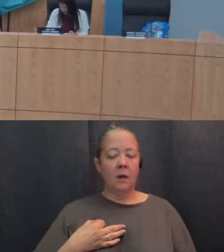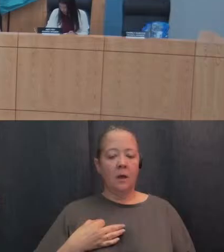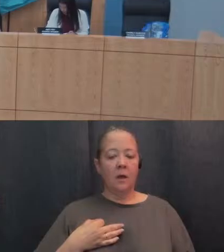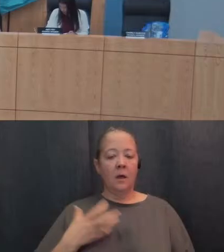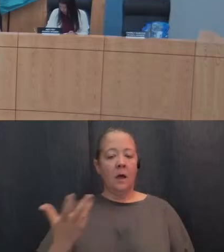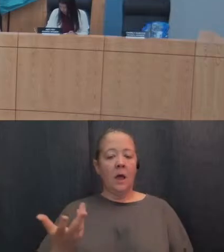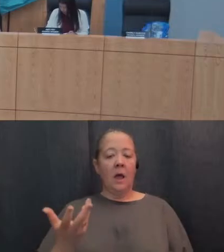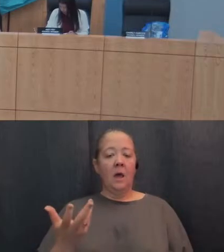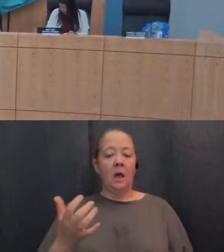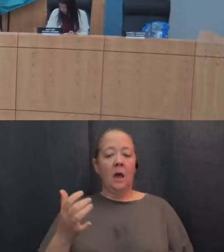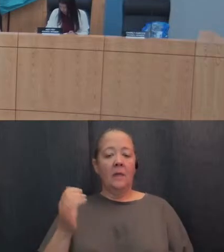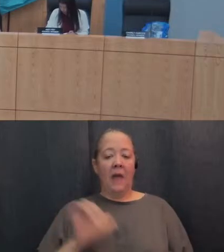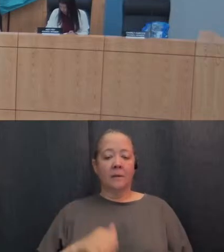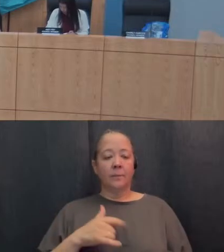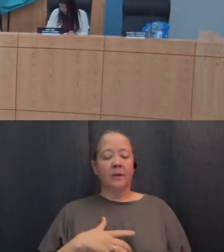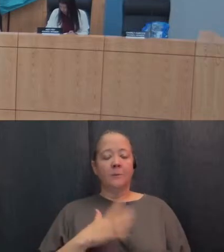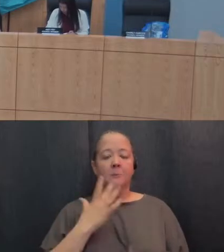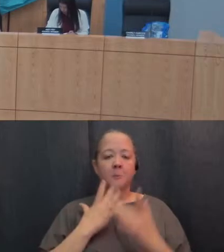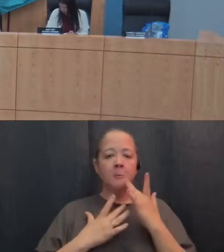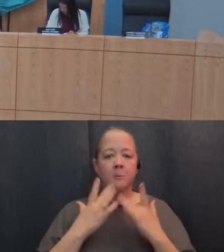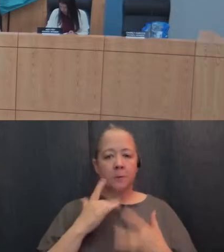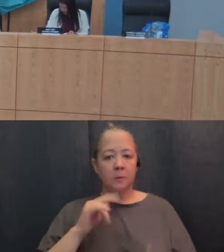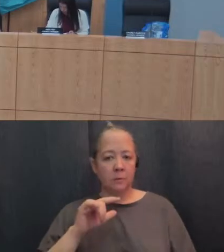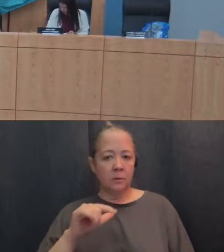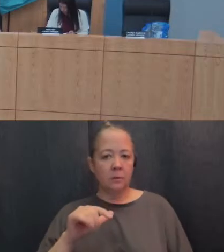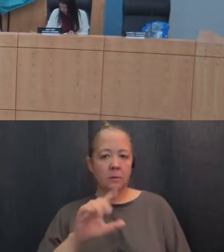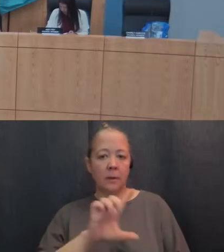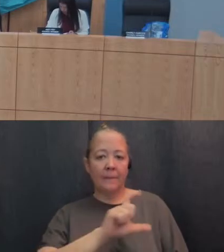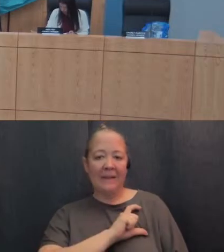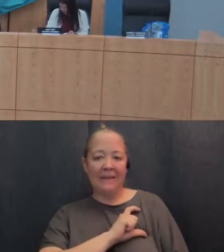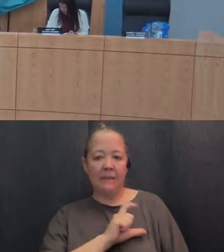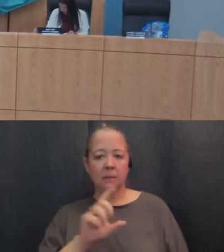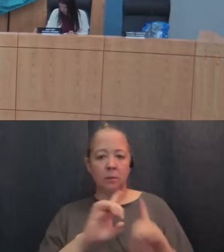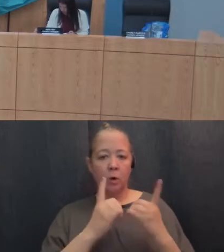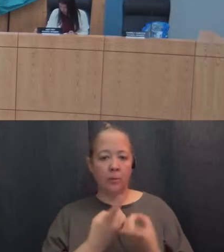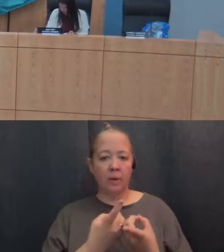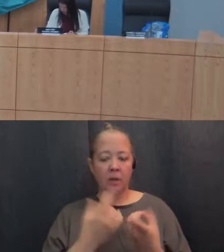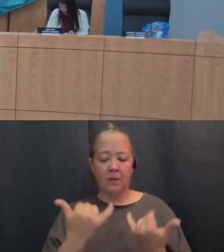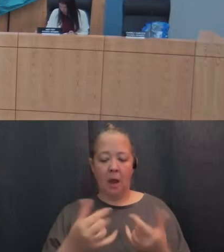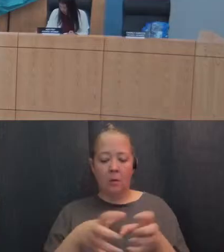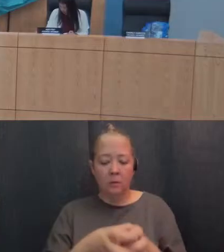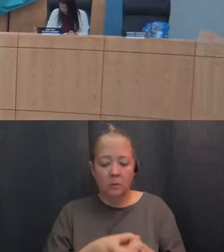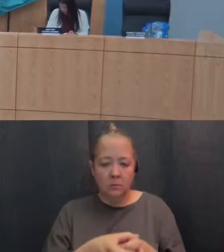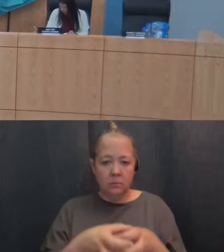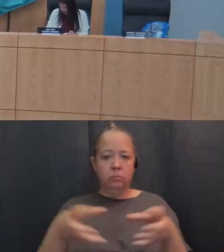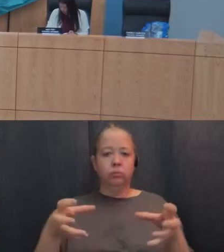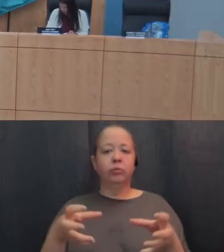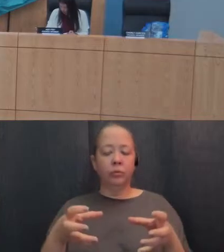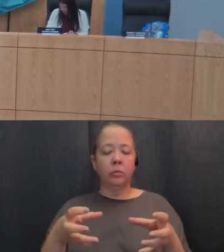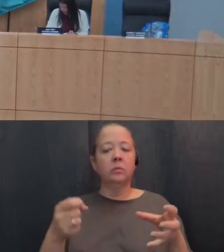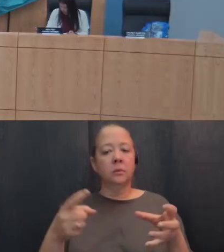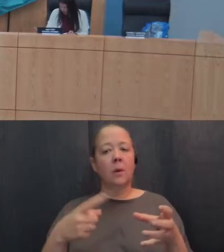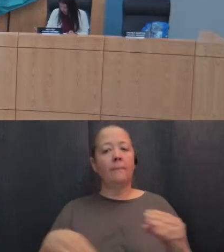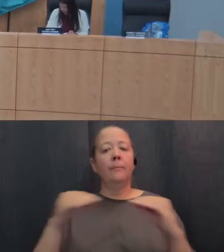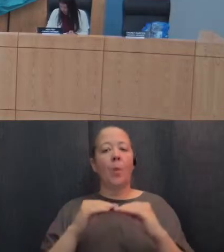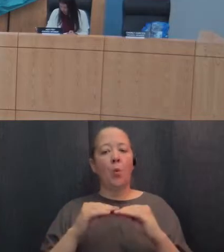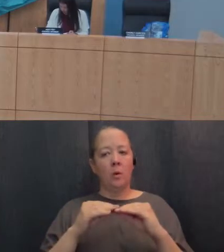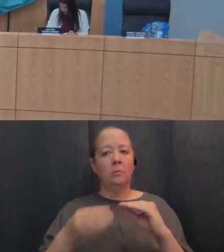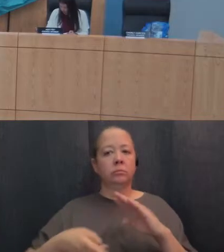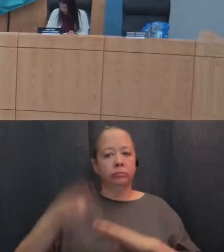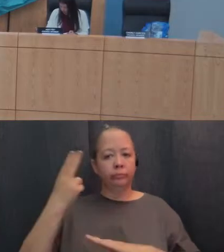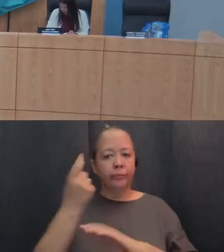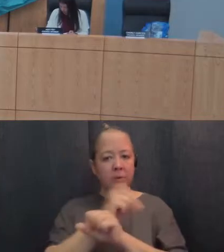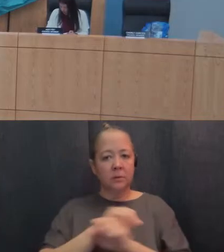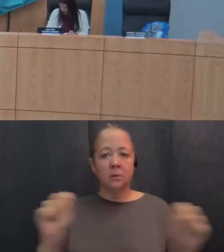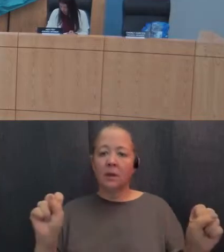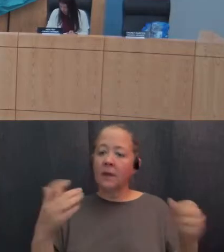safe, and it has not been for a very long time. So with that is a high budget with that. If